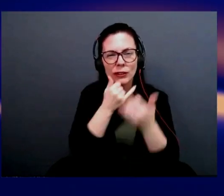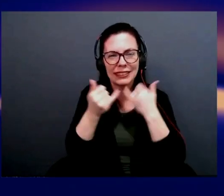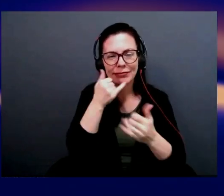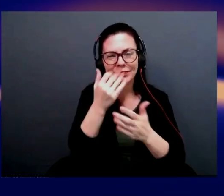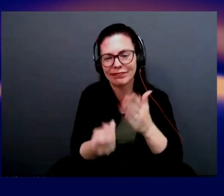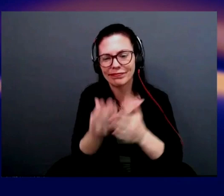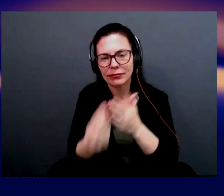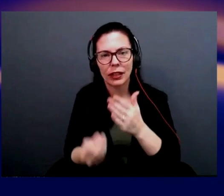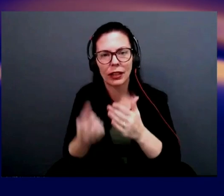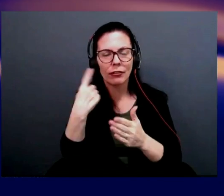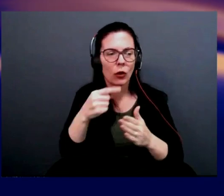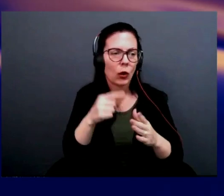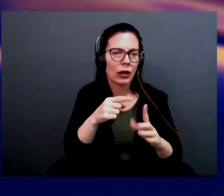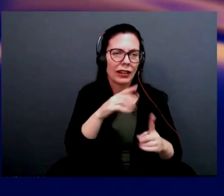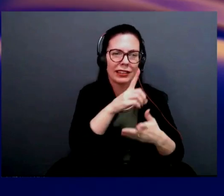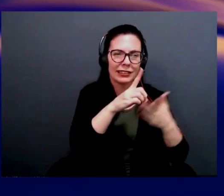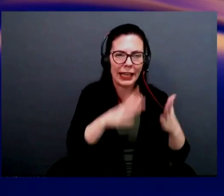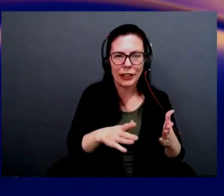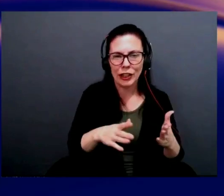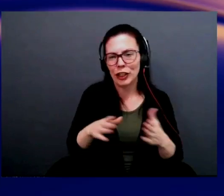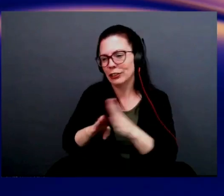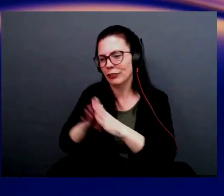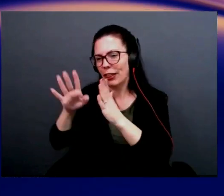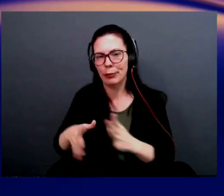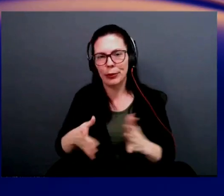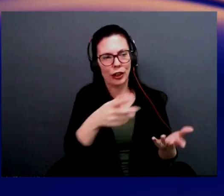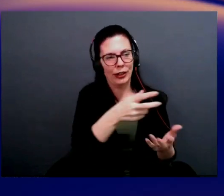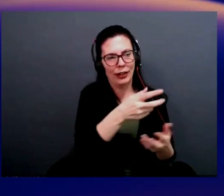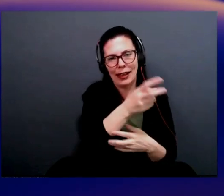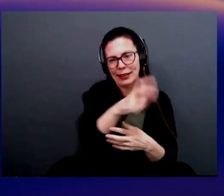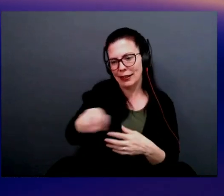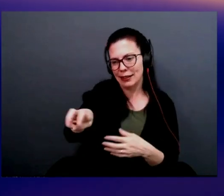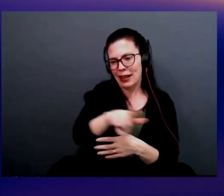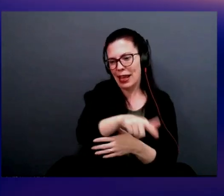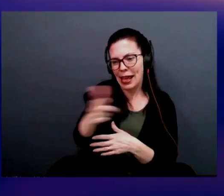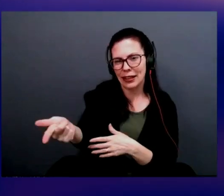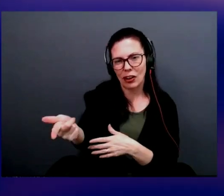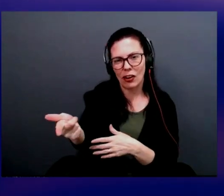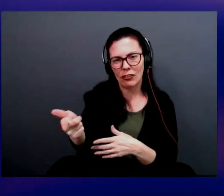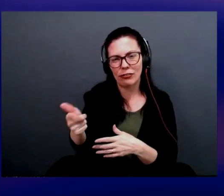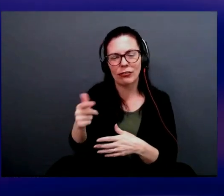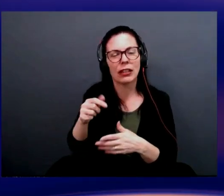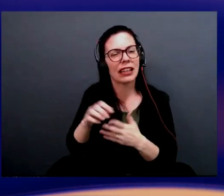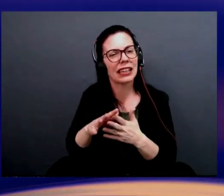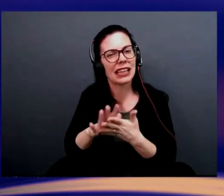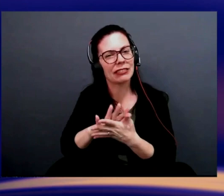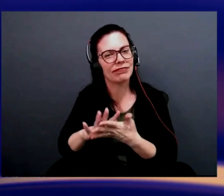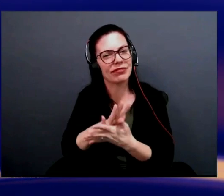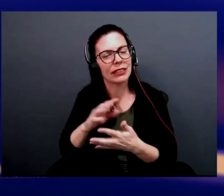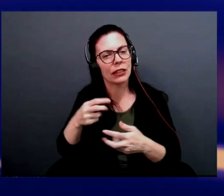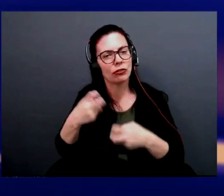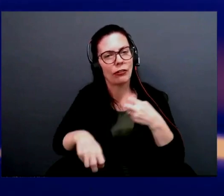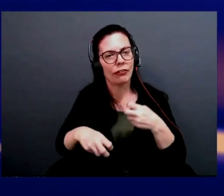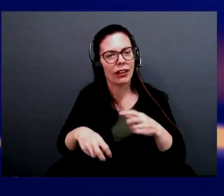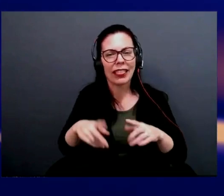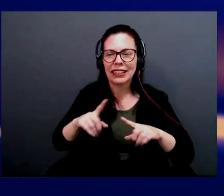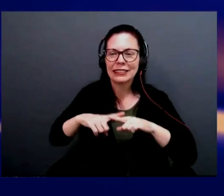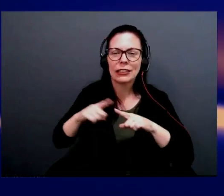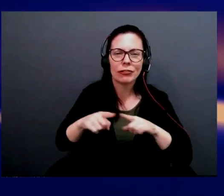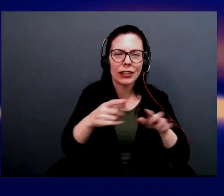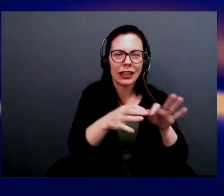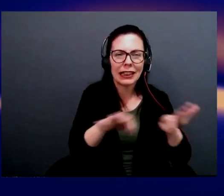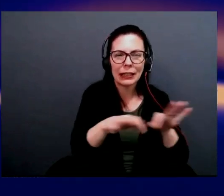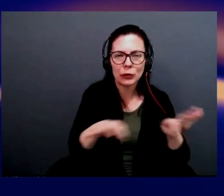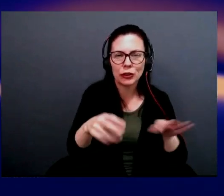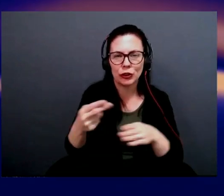like handoff, friction inefficiencies. There's, designers and developers talk in kind of different languages and they're